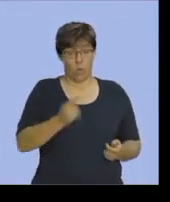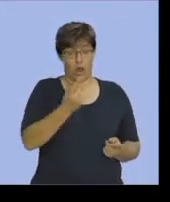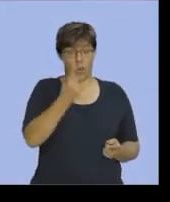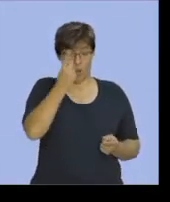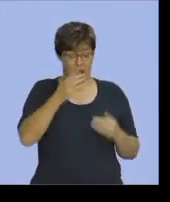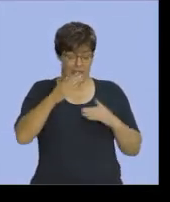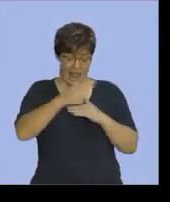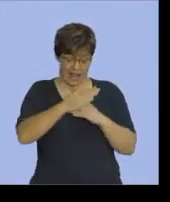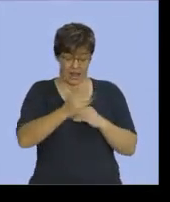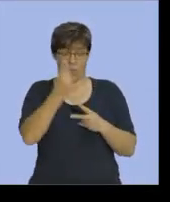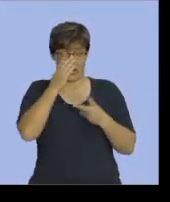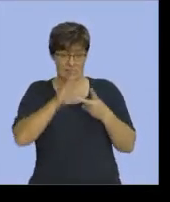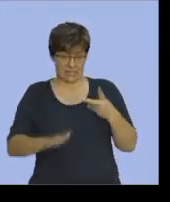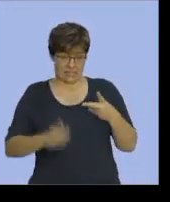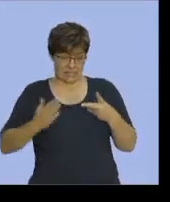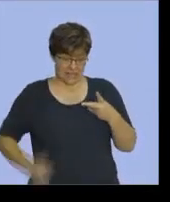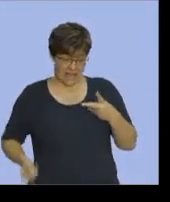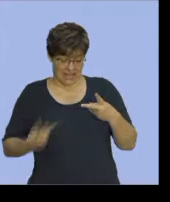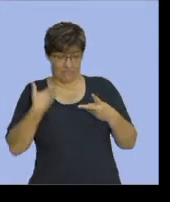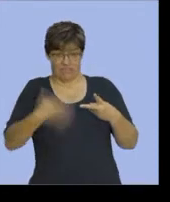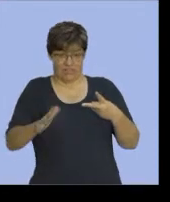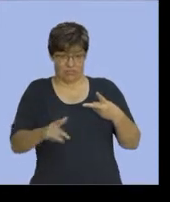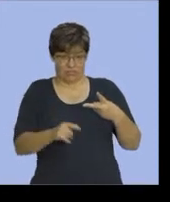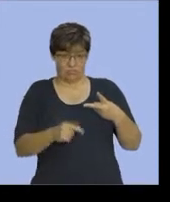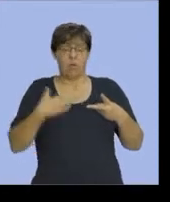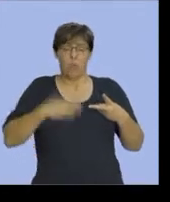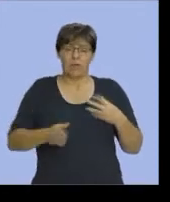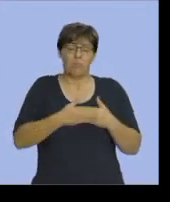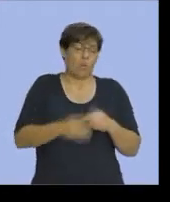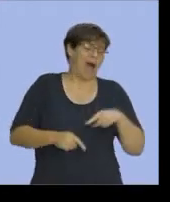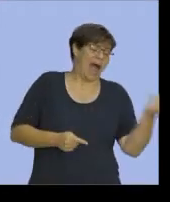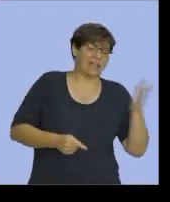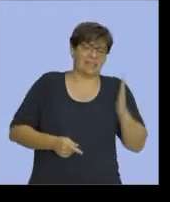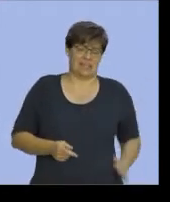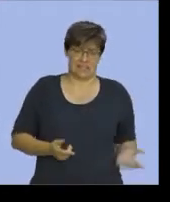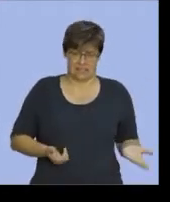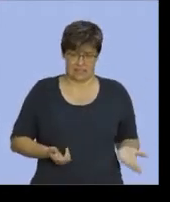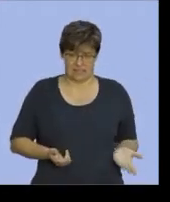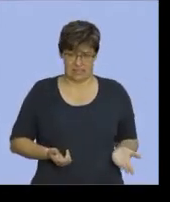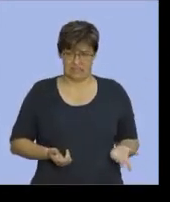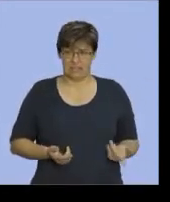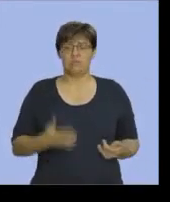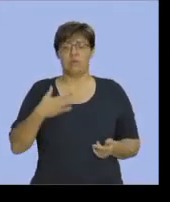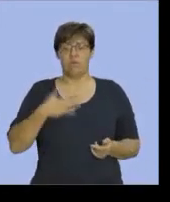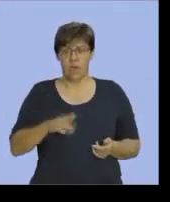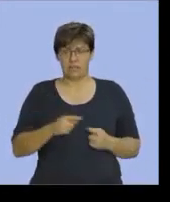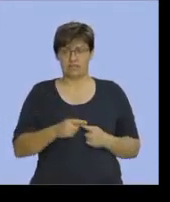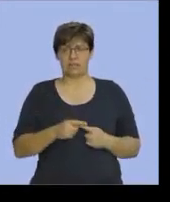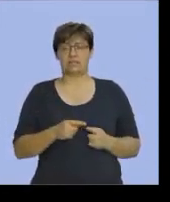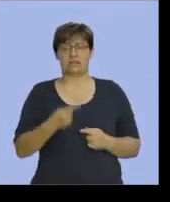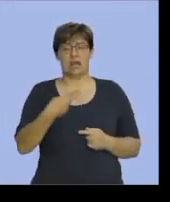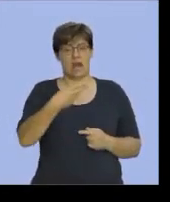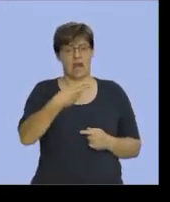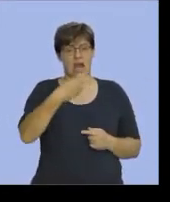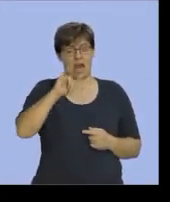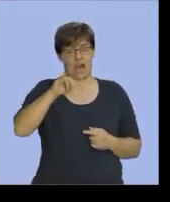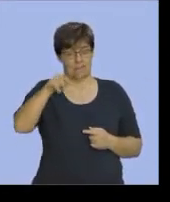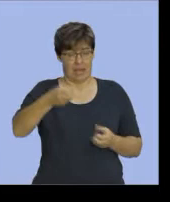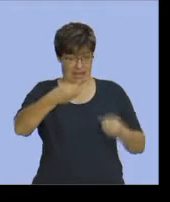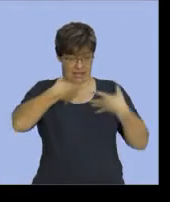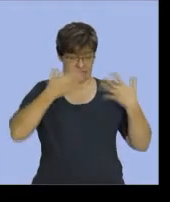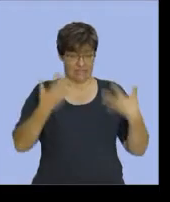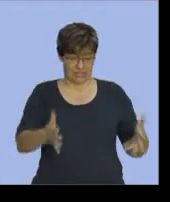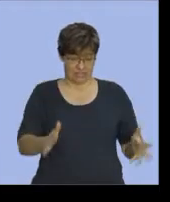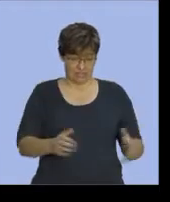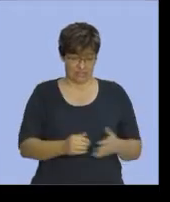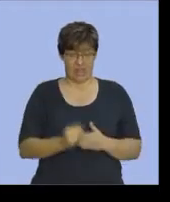one side and an angle, right? And you can see here I am given this side here, which is my hypotenuse side, and